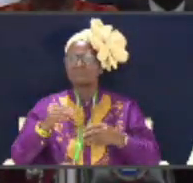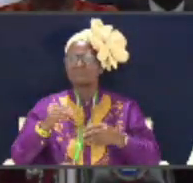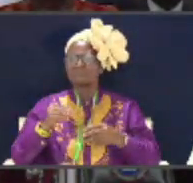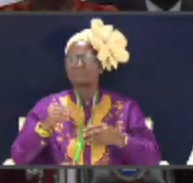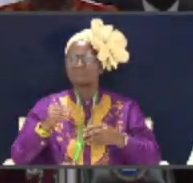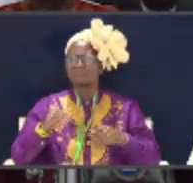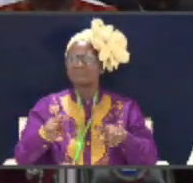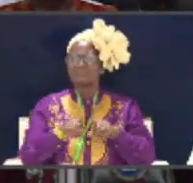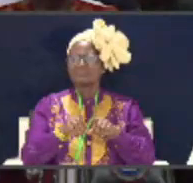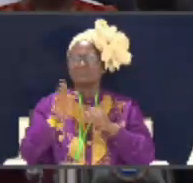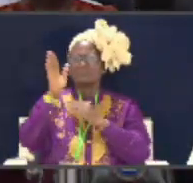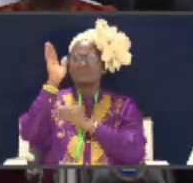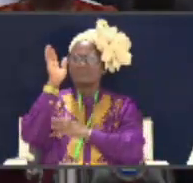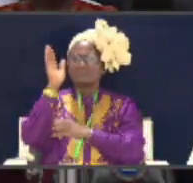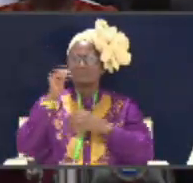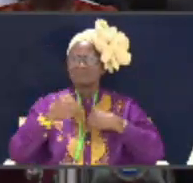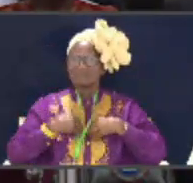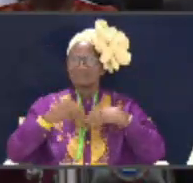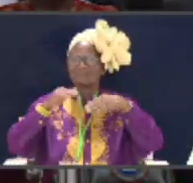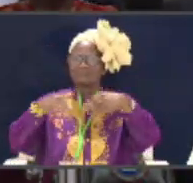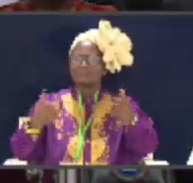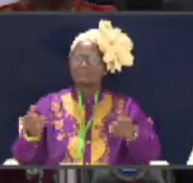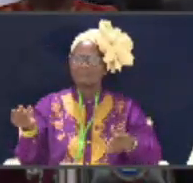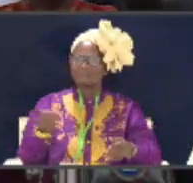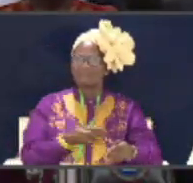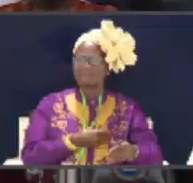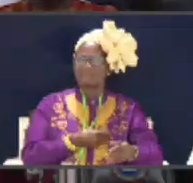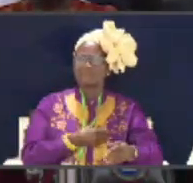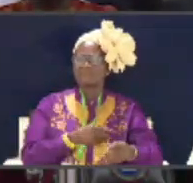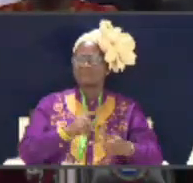So God has given us several signs